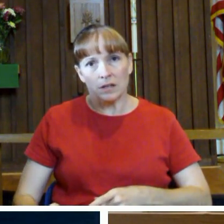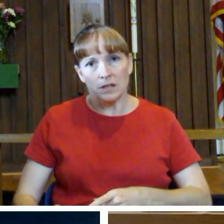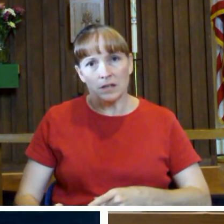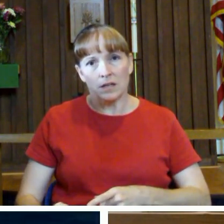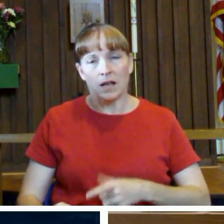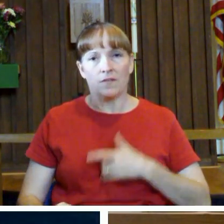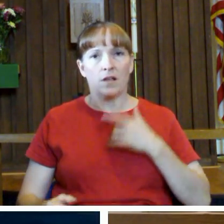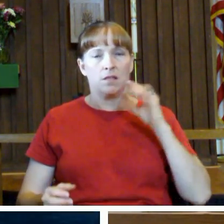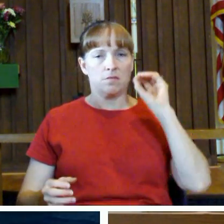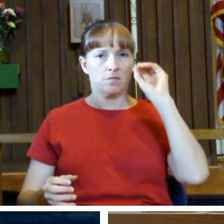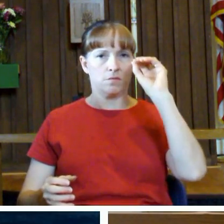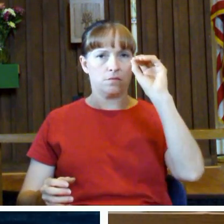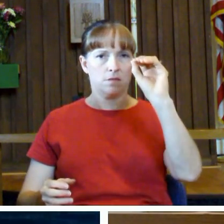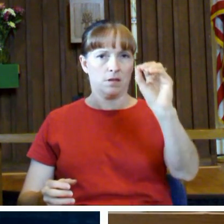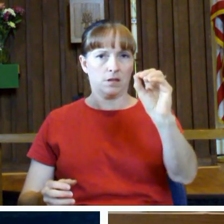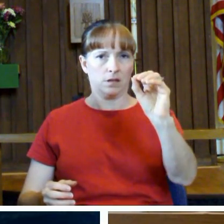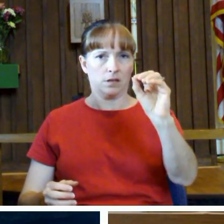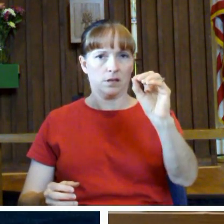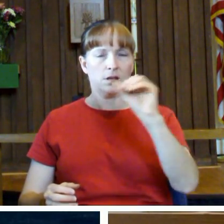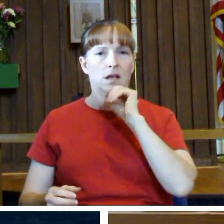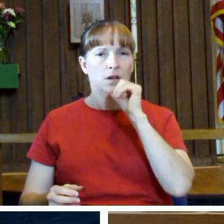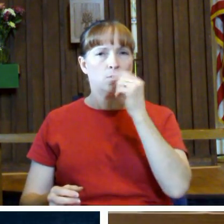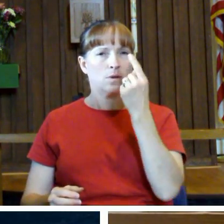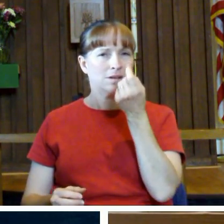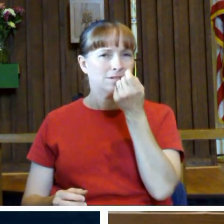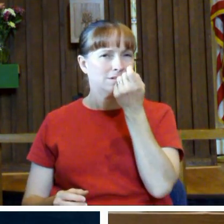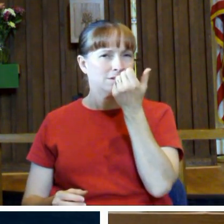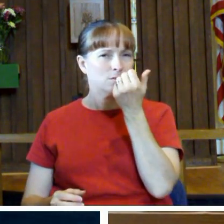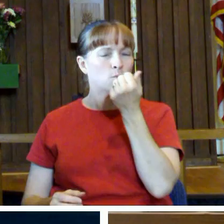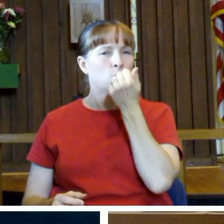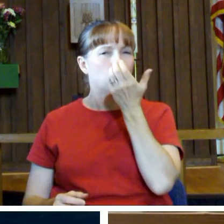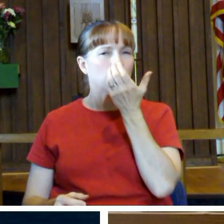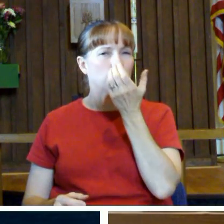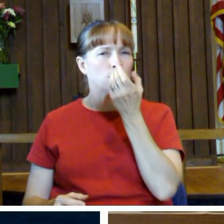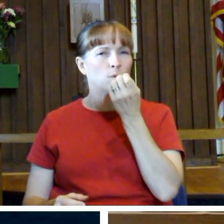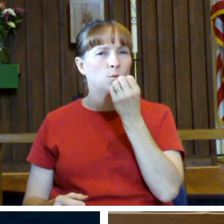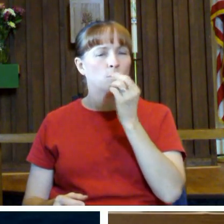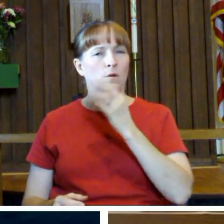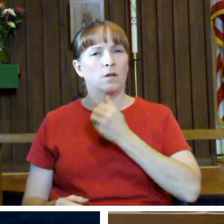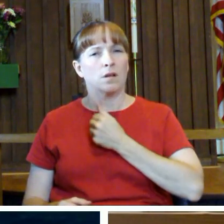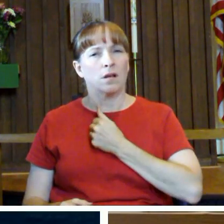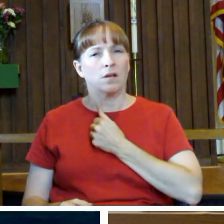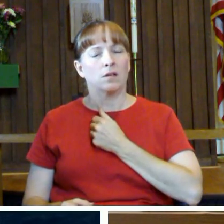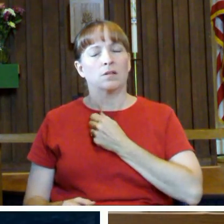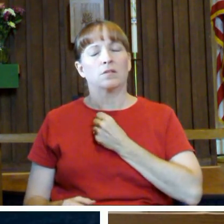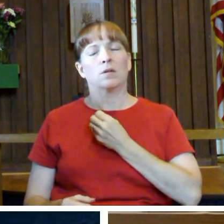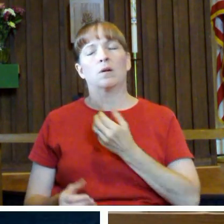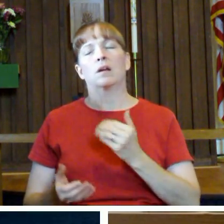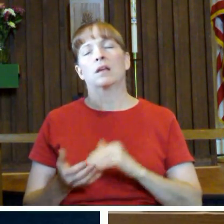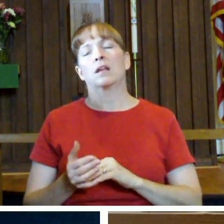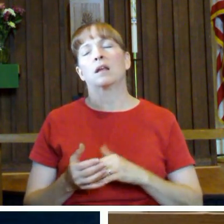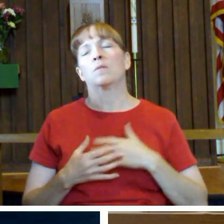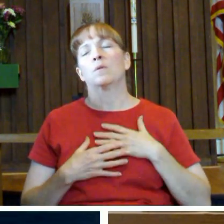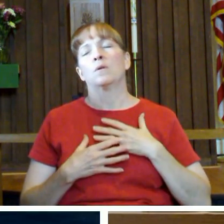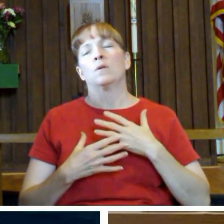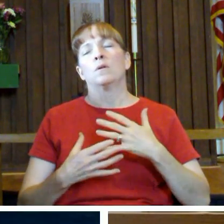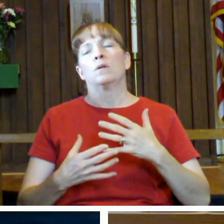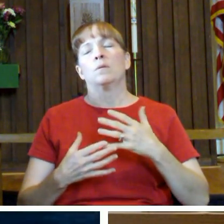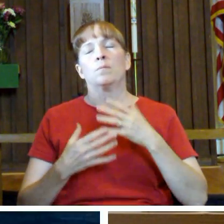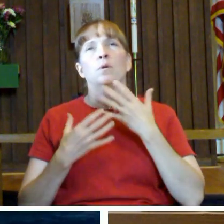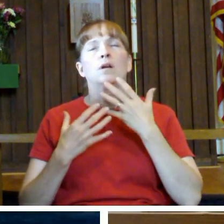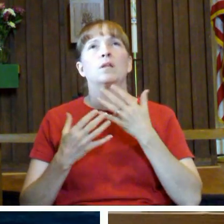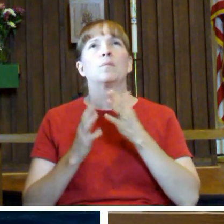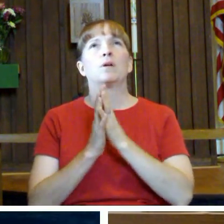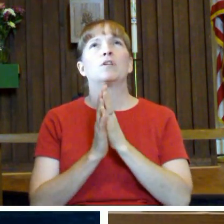felt nothing, not the slightest spark of warmth or charity. And so again, I breathed a silent